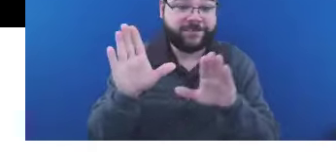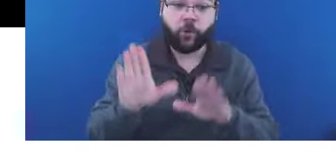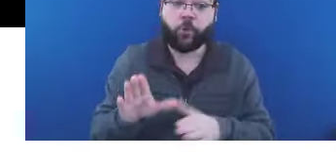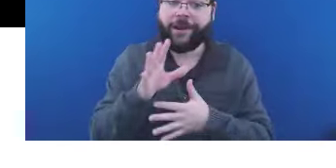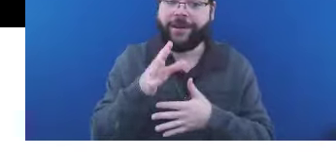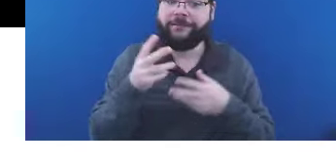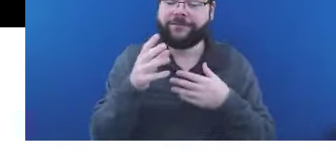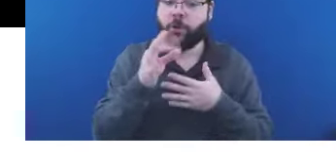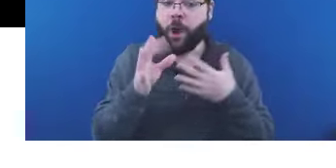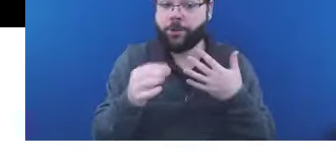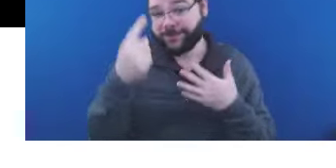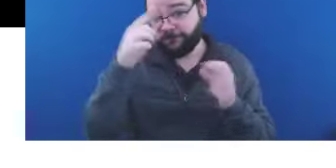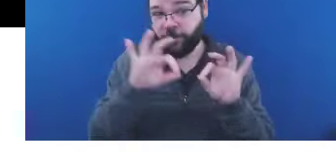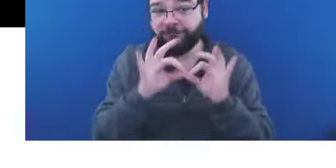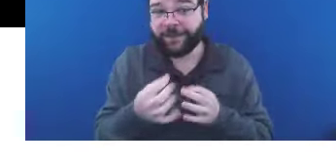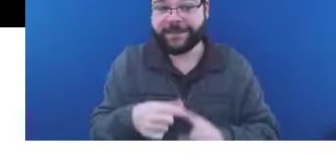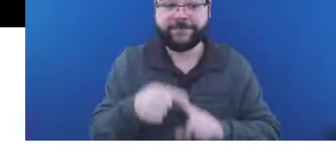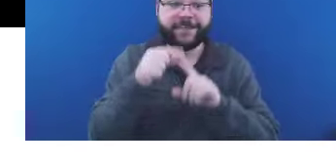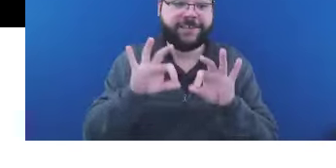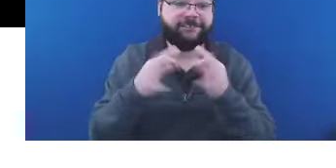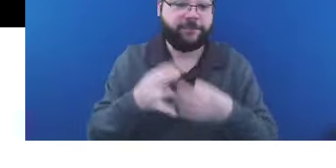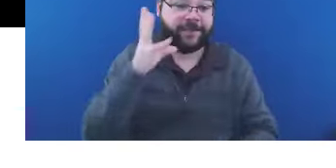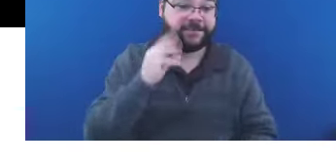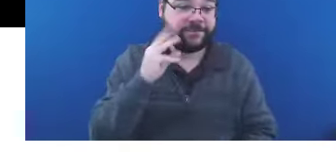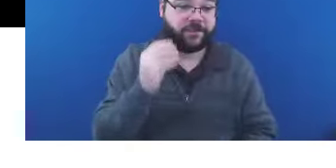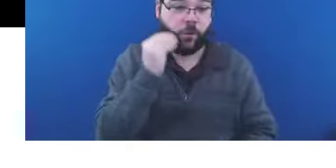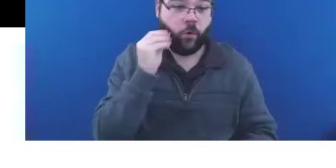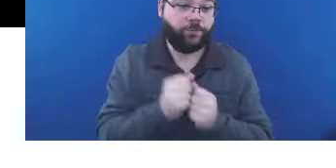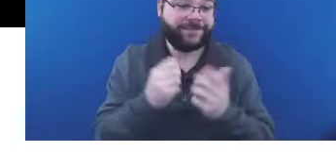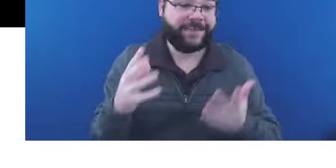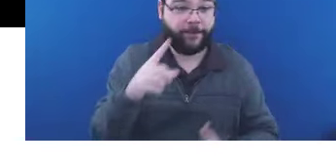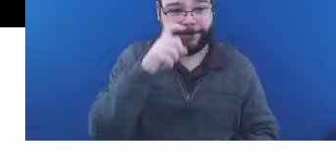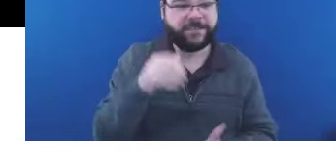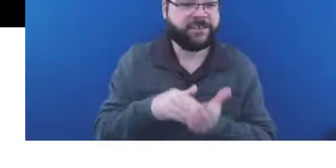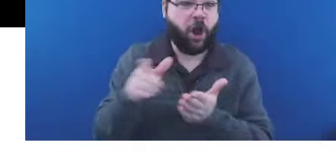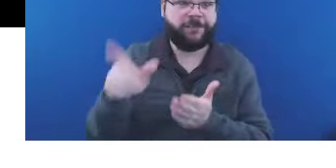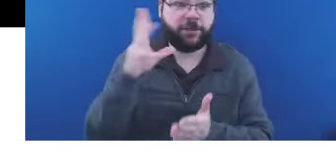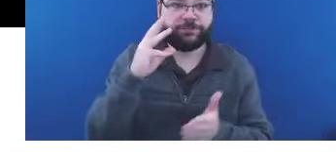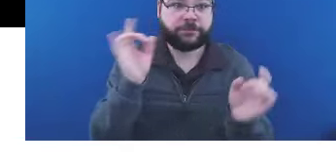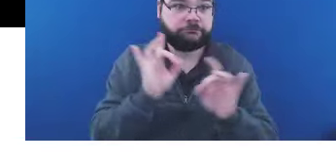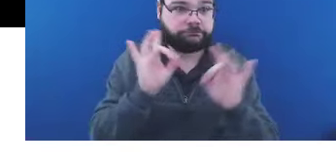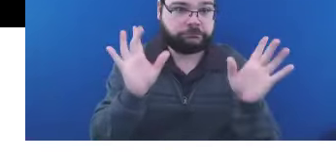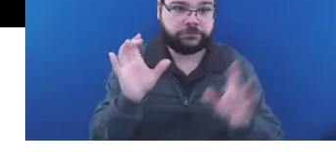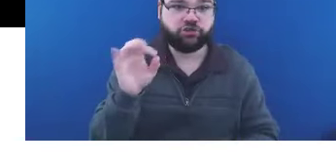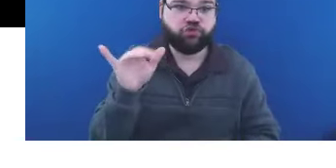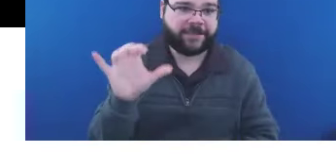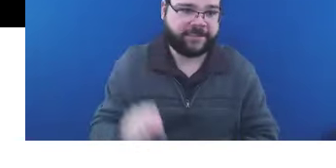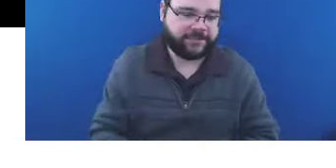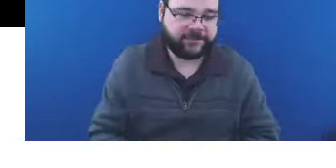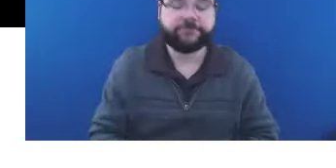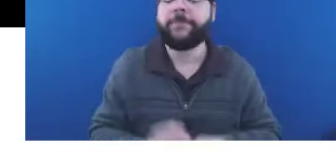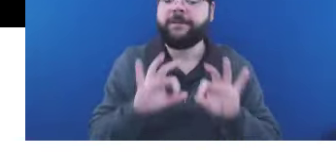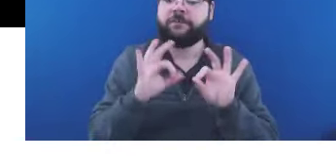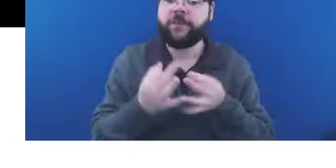families, especially families experiencing homelessness, because they are often in crisis. Family